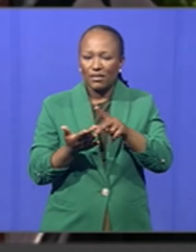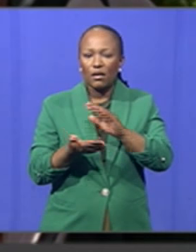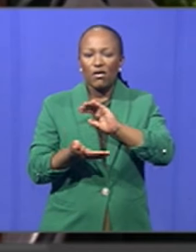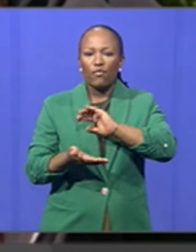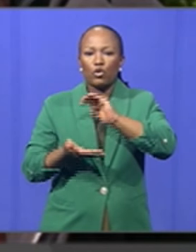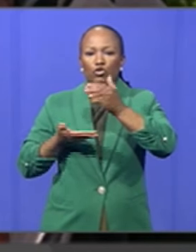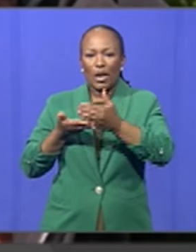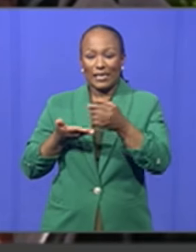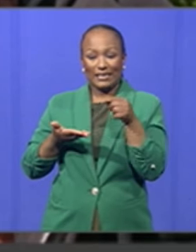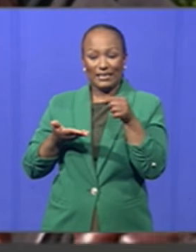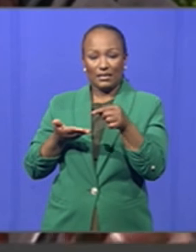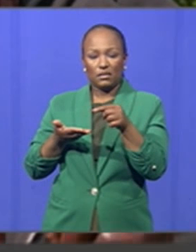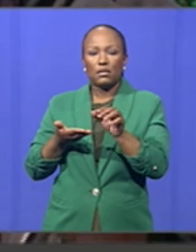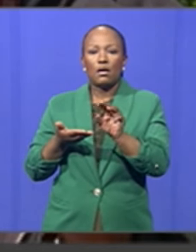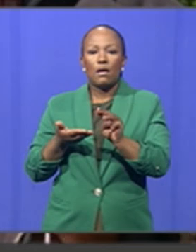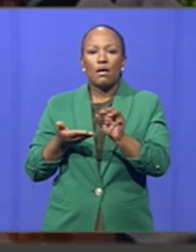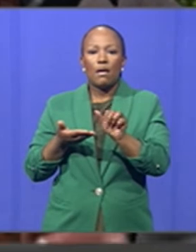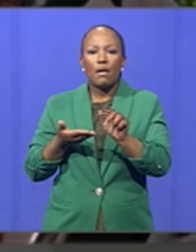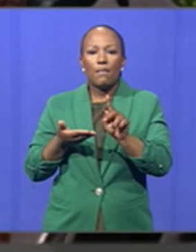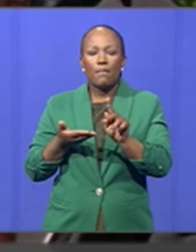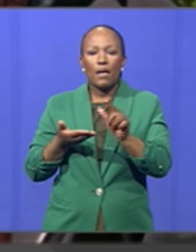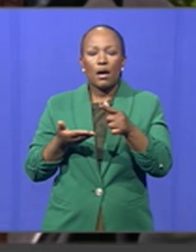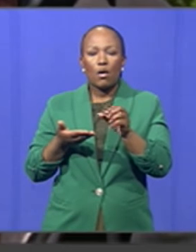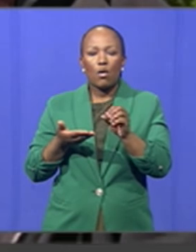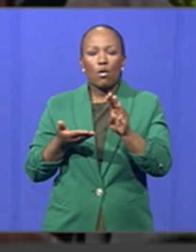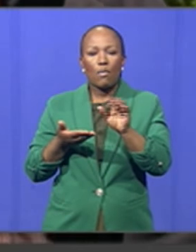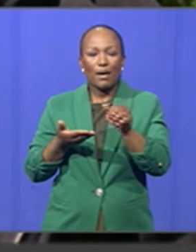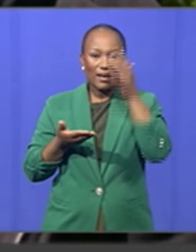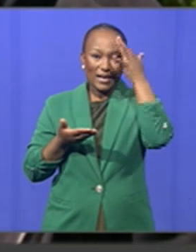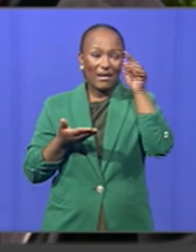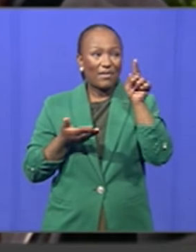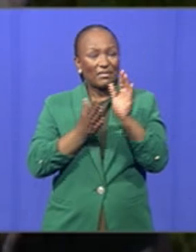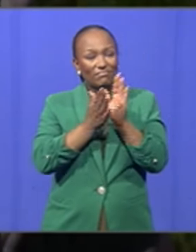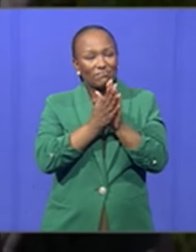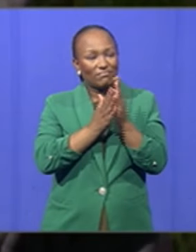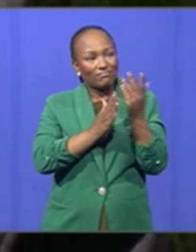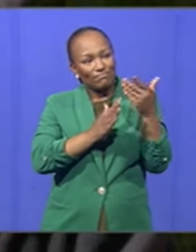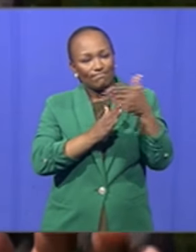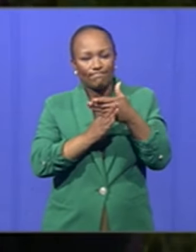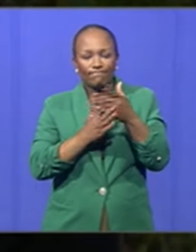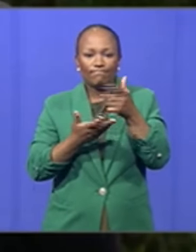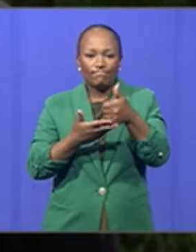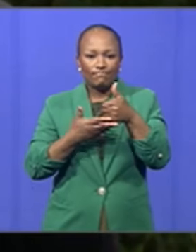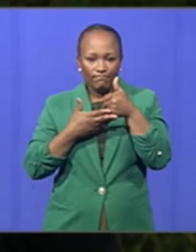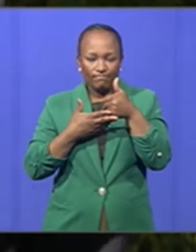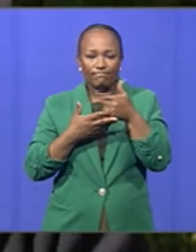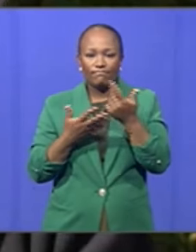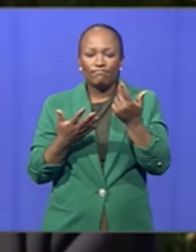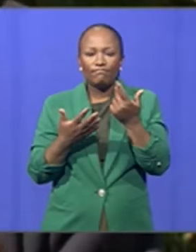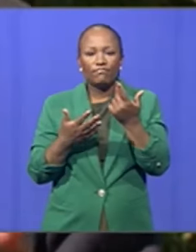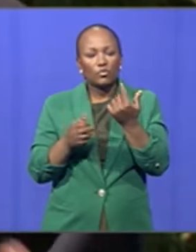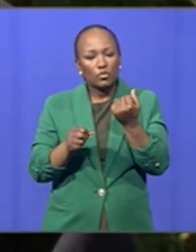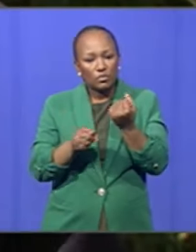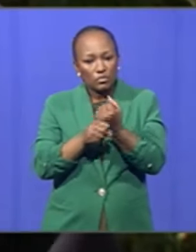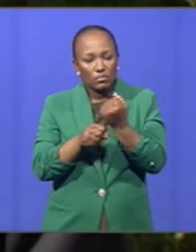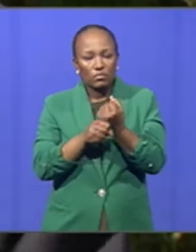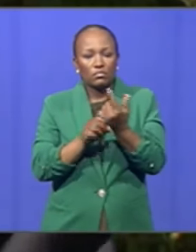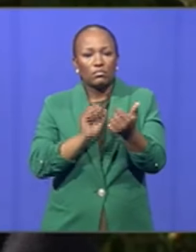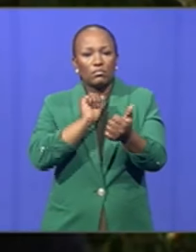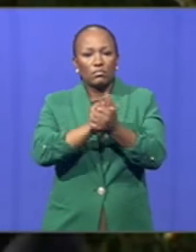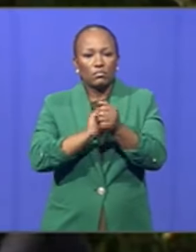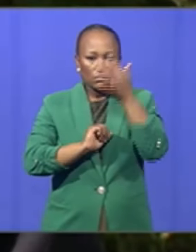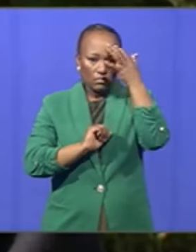So ba mmušo ke be ke go bela gore a o tsene CPA re šome le mmušo